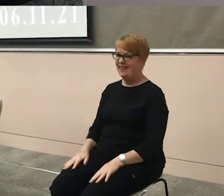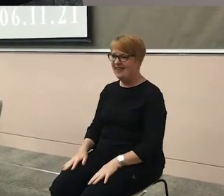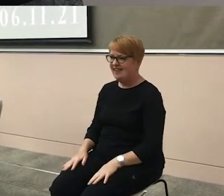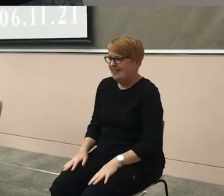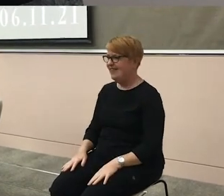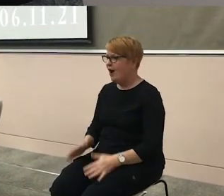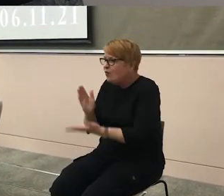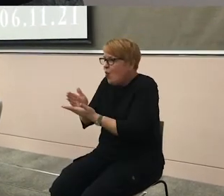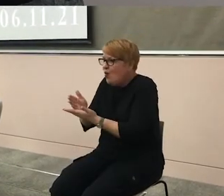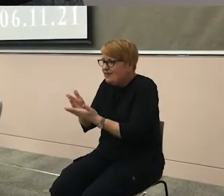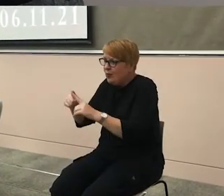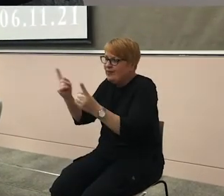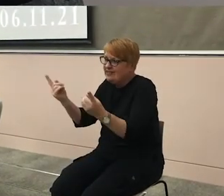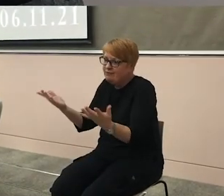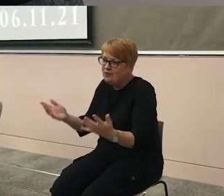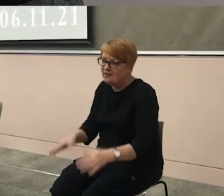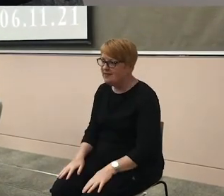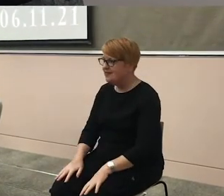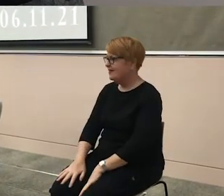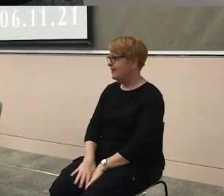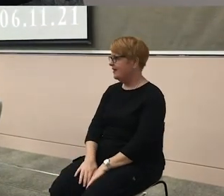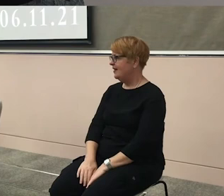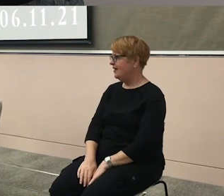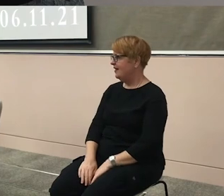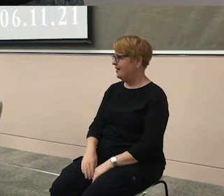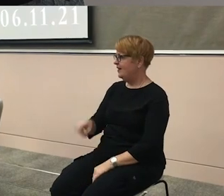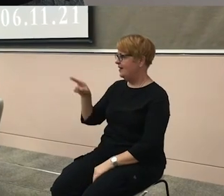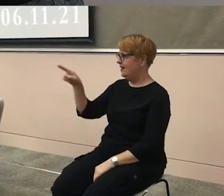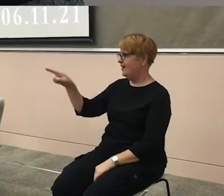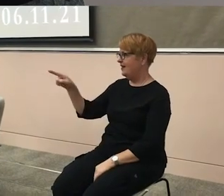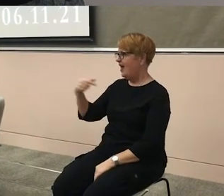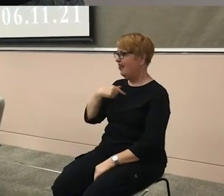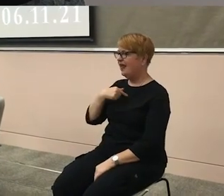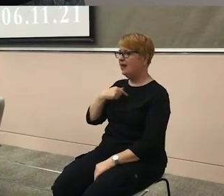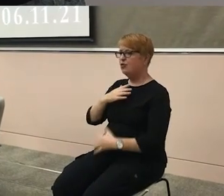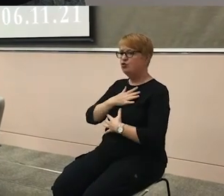obviously there would be, right? I think it was the trauma that connected.